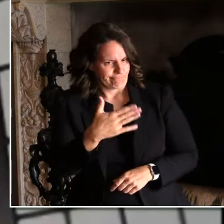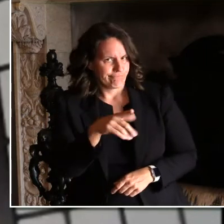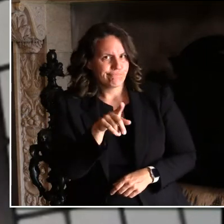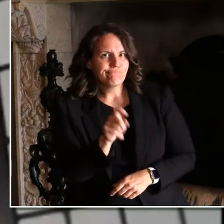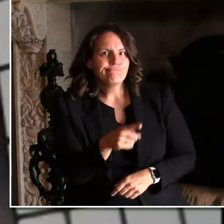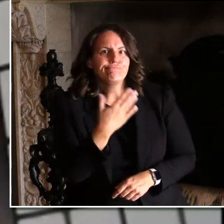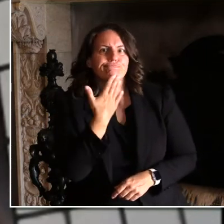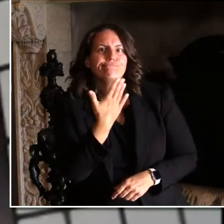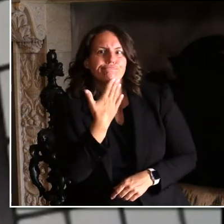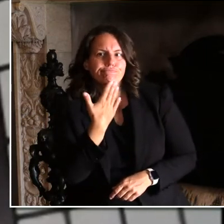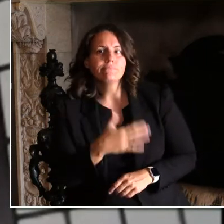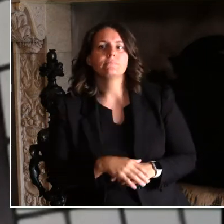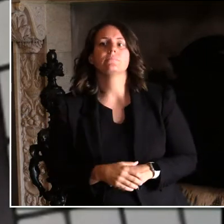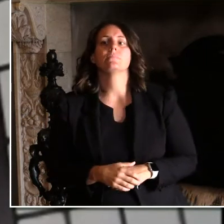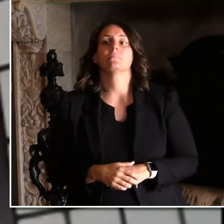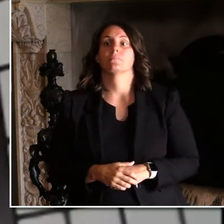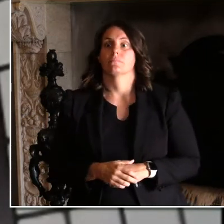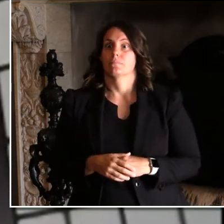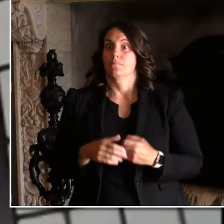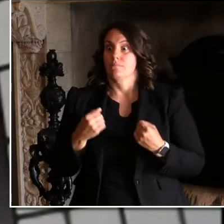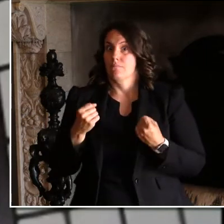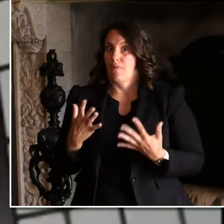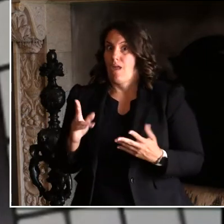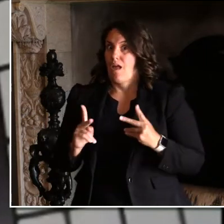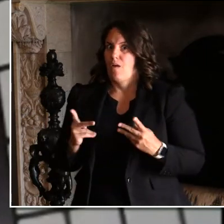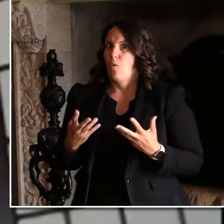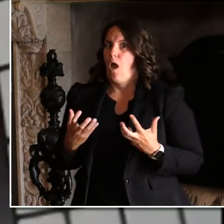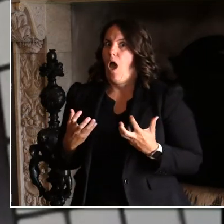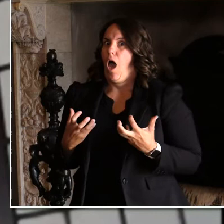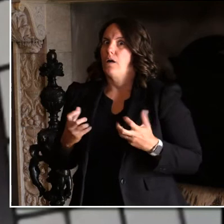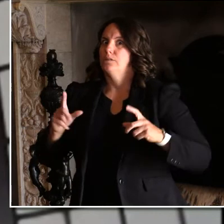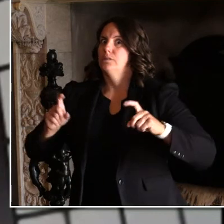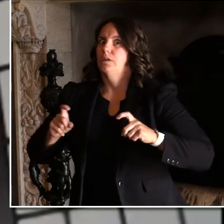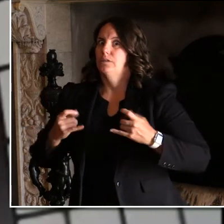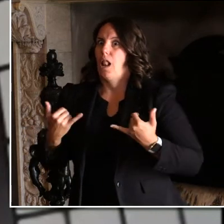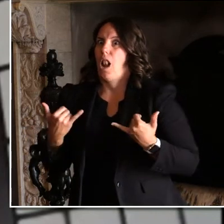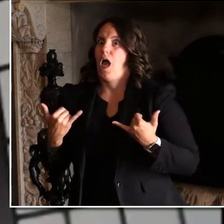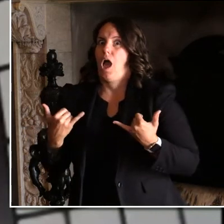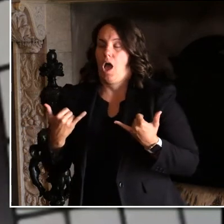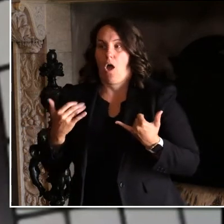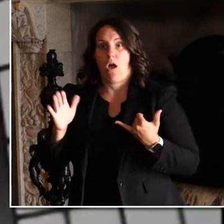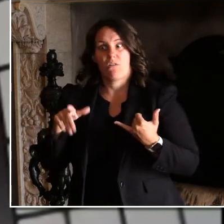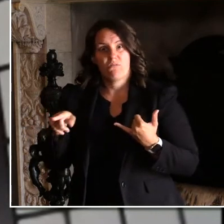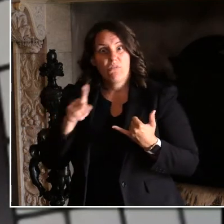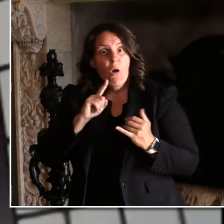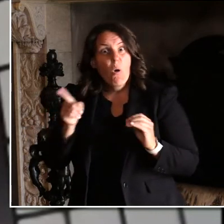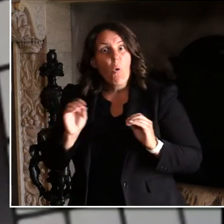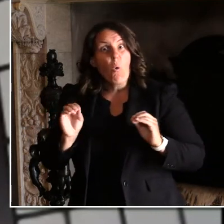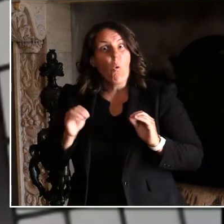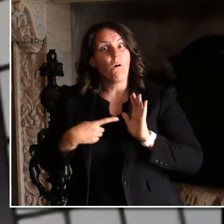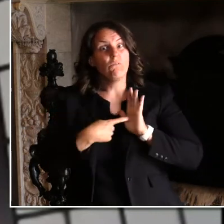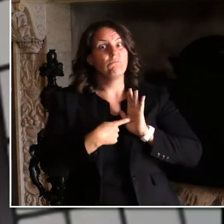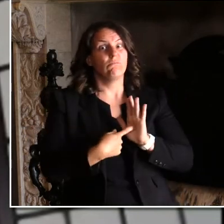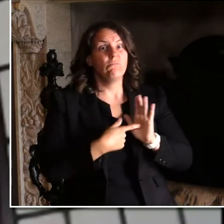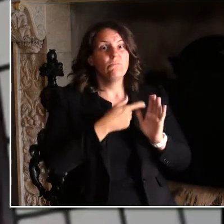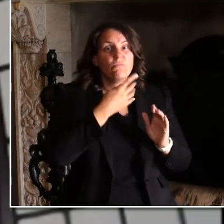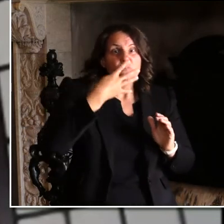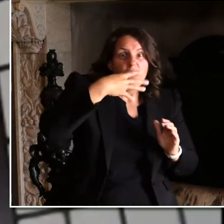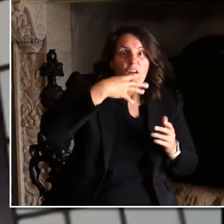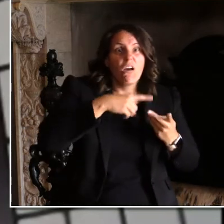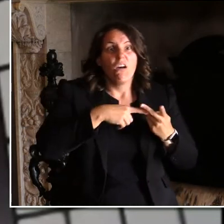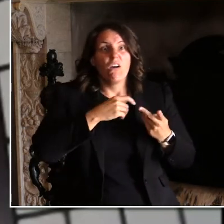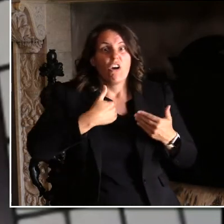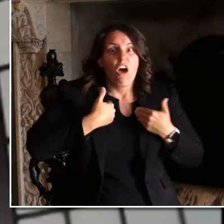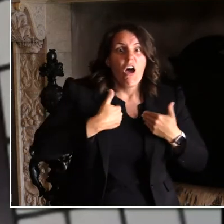in getting tested if they don't have symptoms. Just wanting to know, for peace of